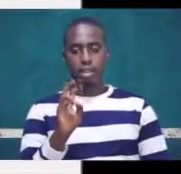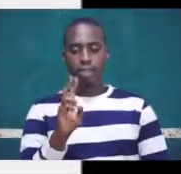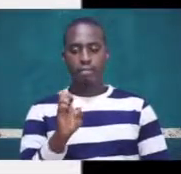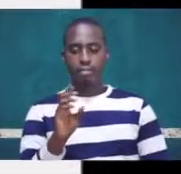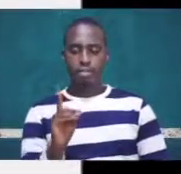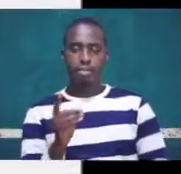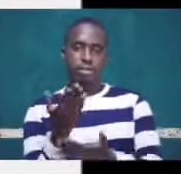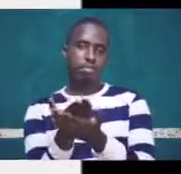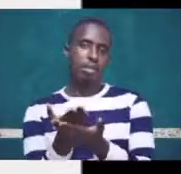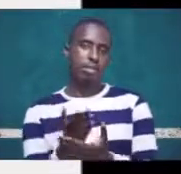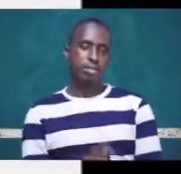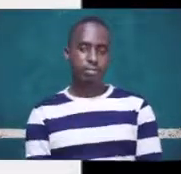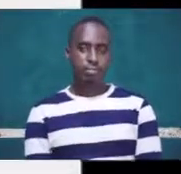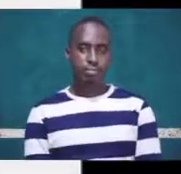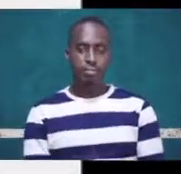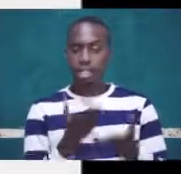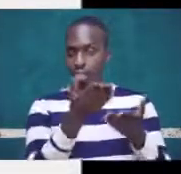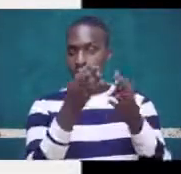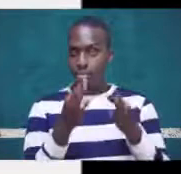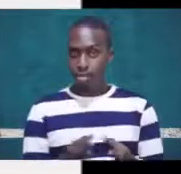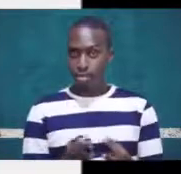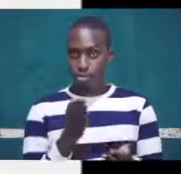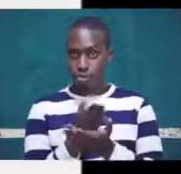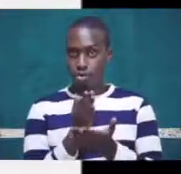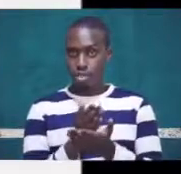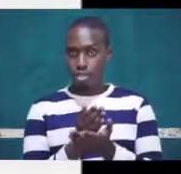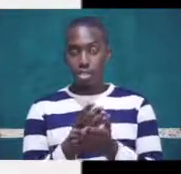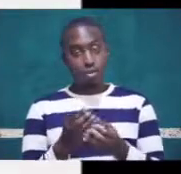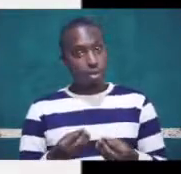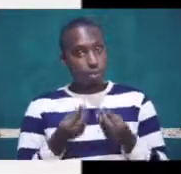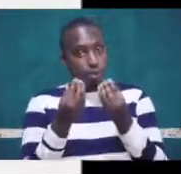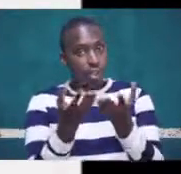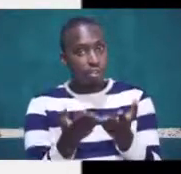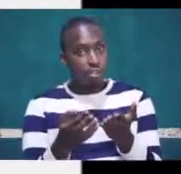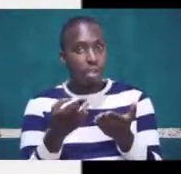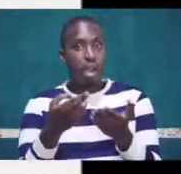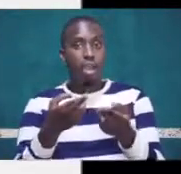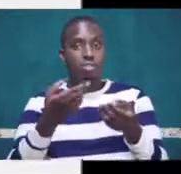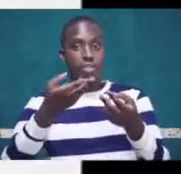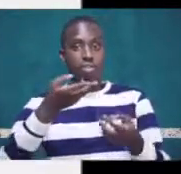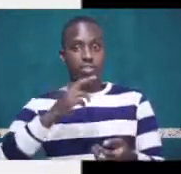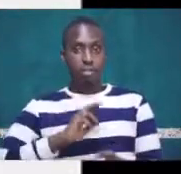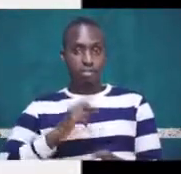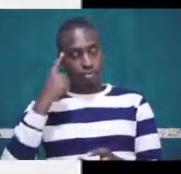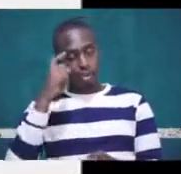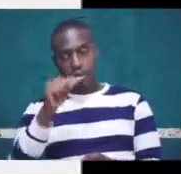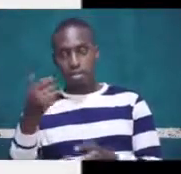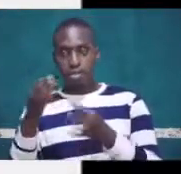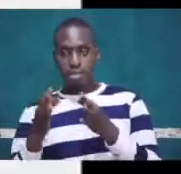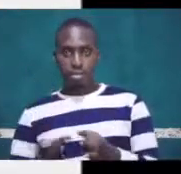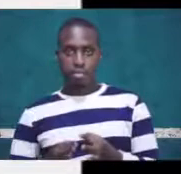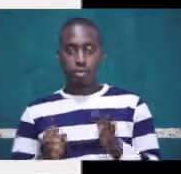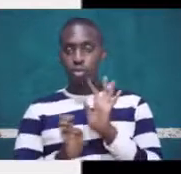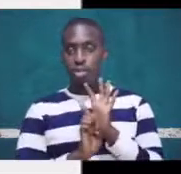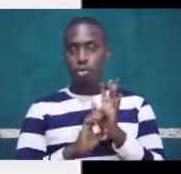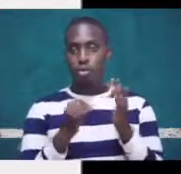demand. This is the demand for a factor of production as a result of the demand for another good. For example